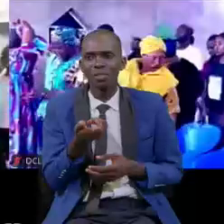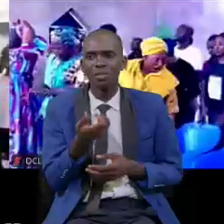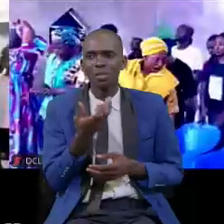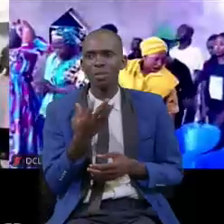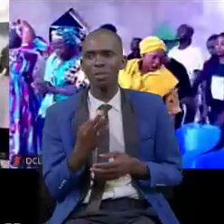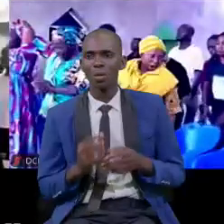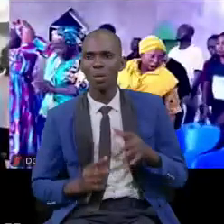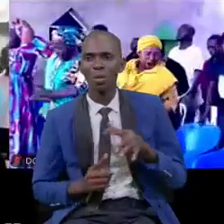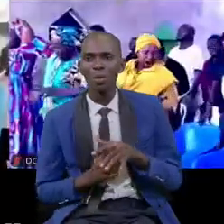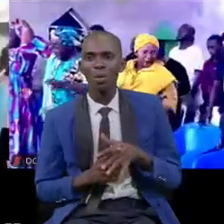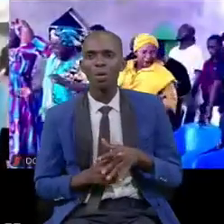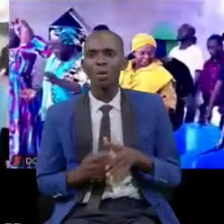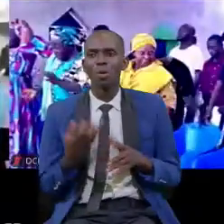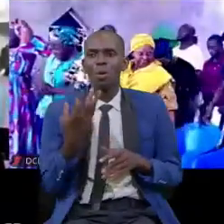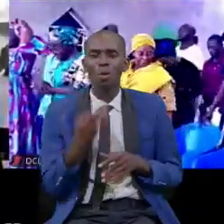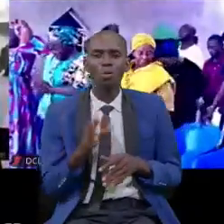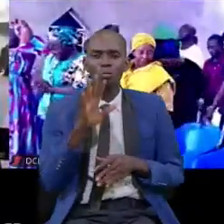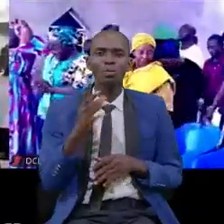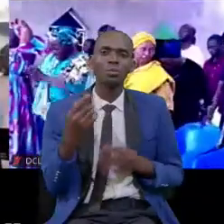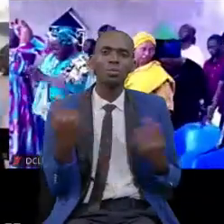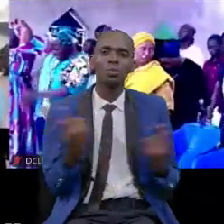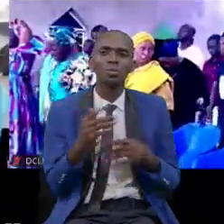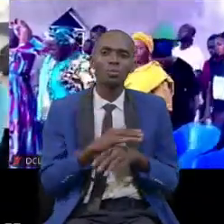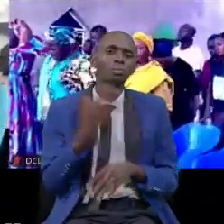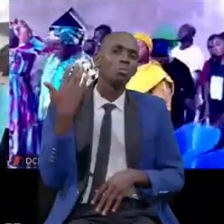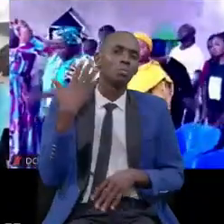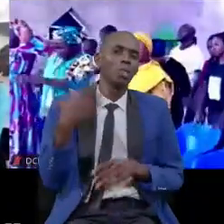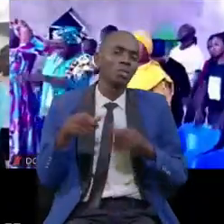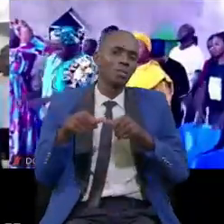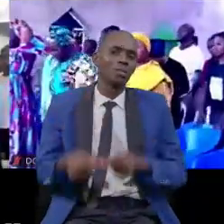of the abominable past.